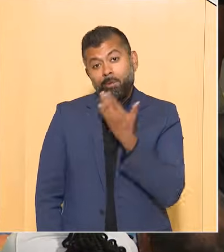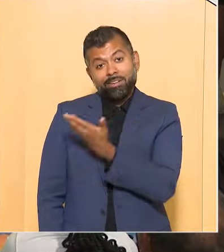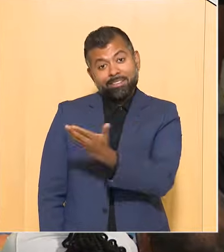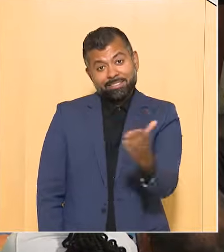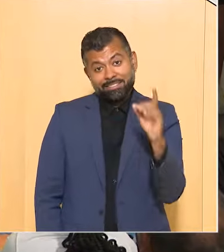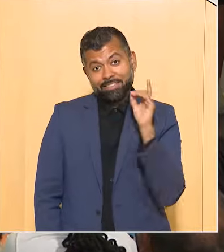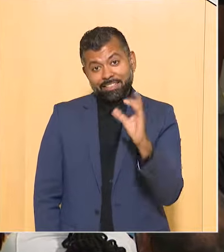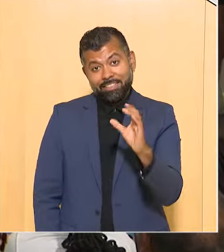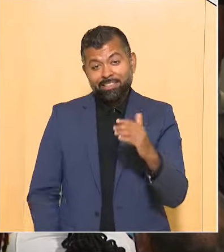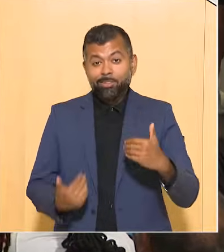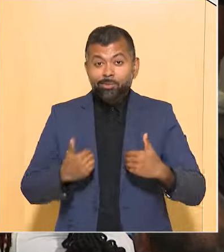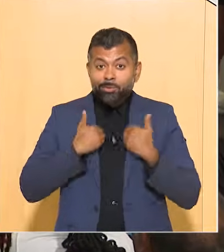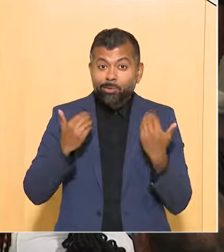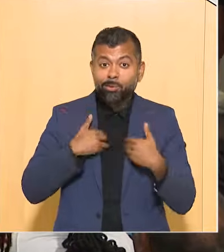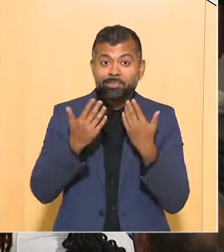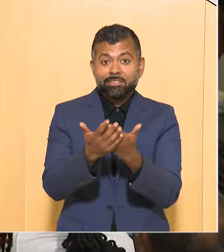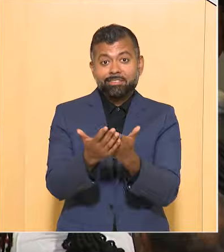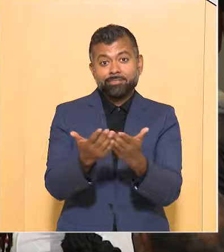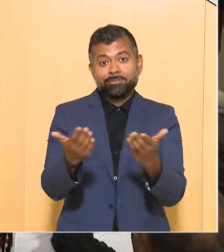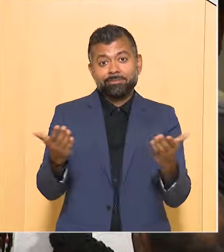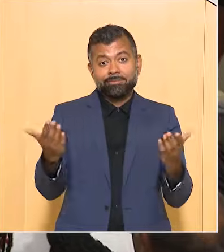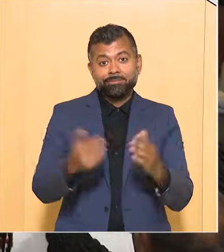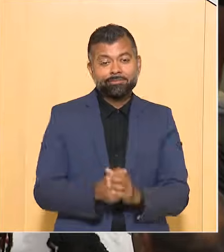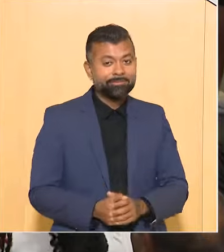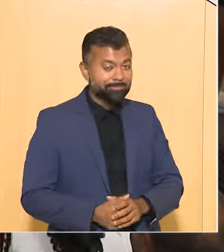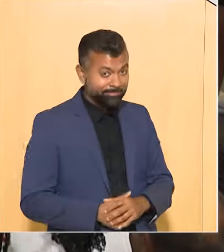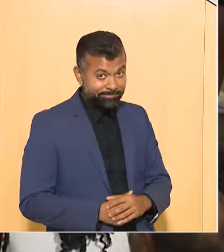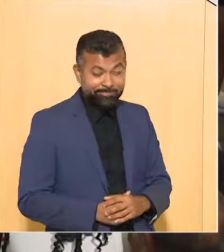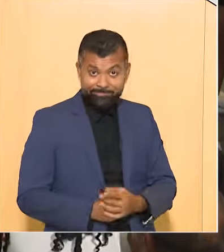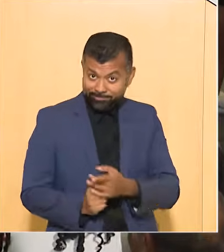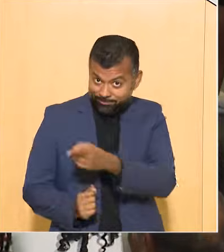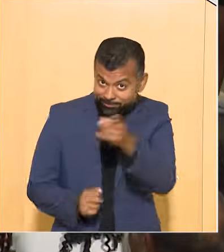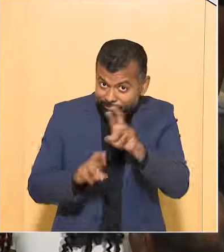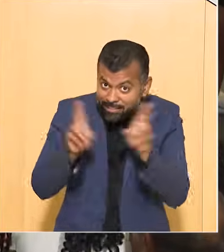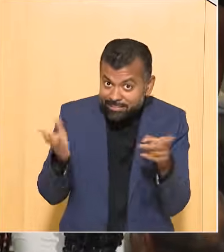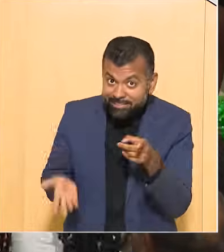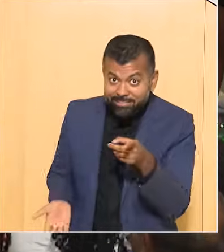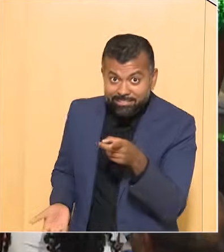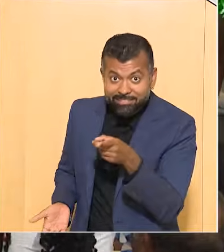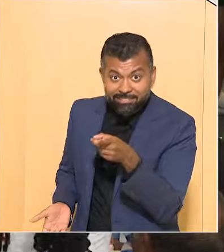people. Are we ready?